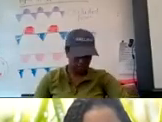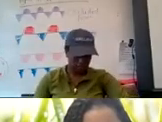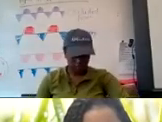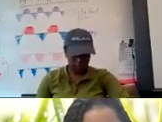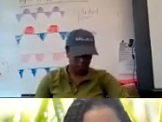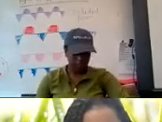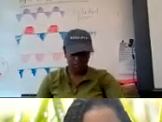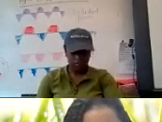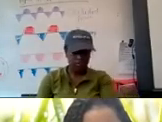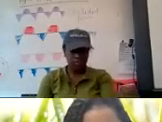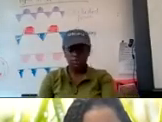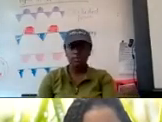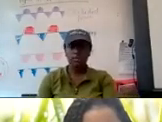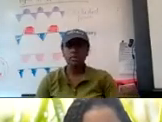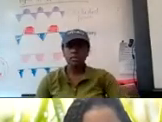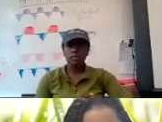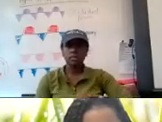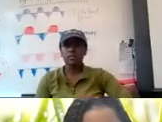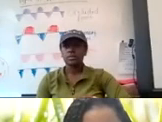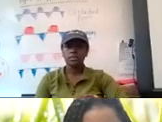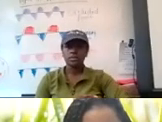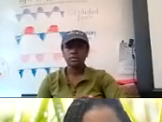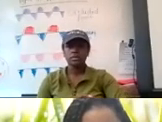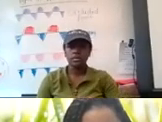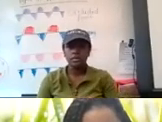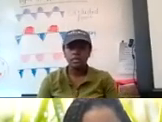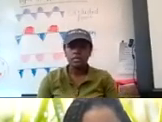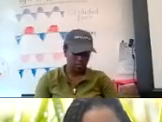a one-on-one, we can do that as well.